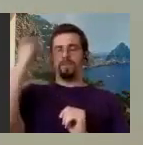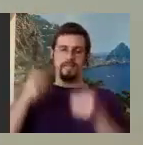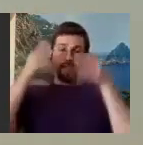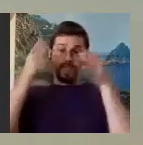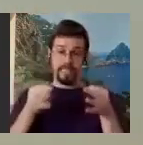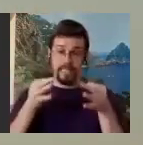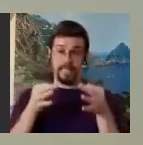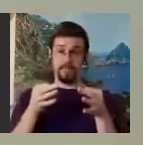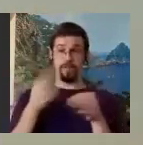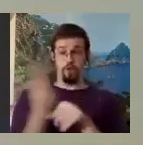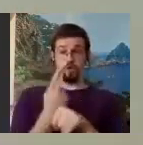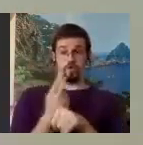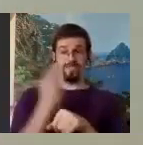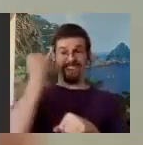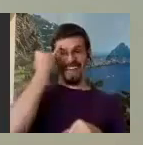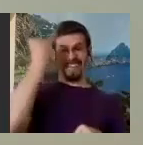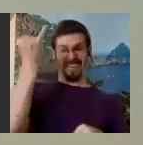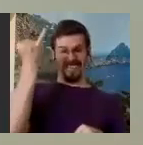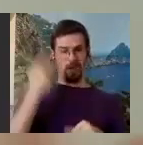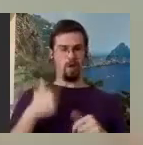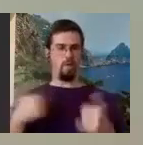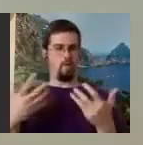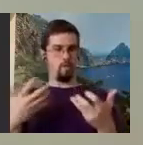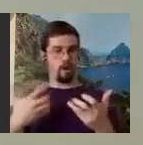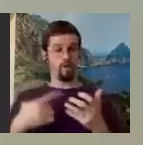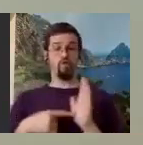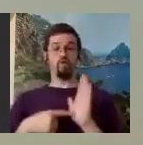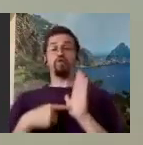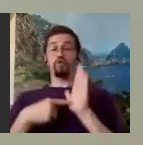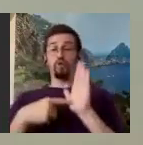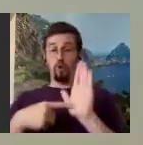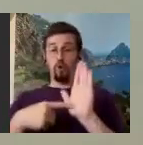ahead. So sign writing,